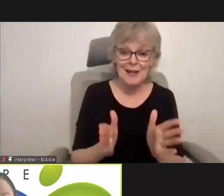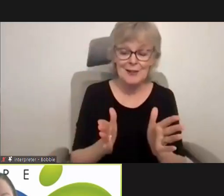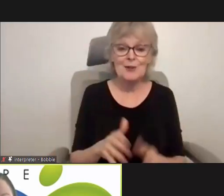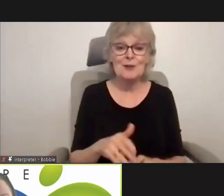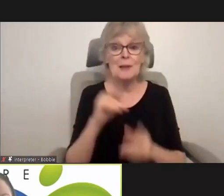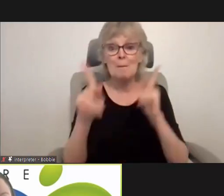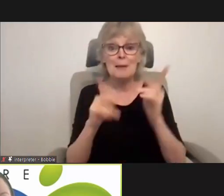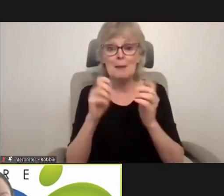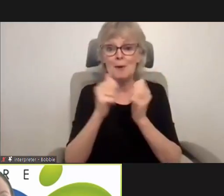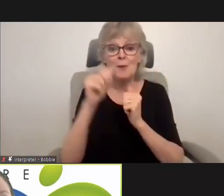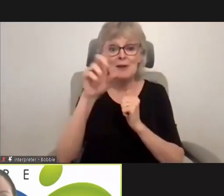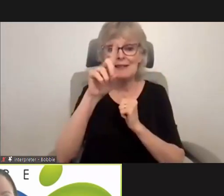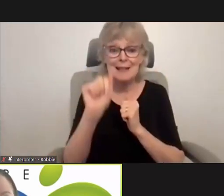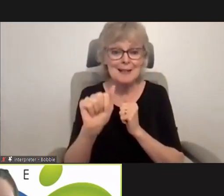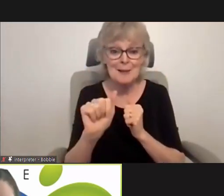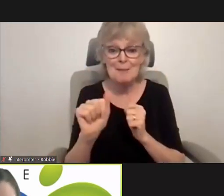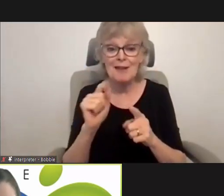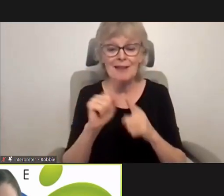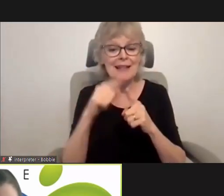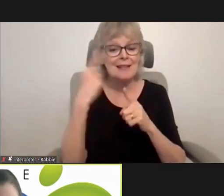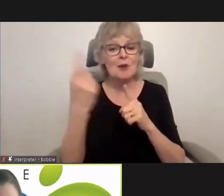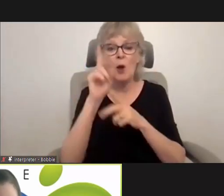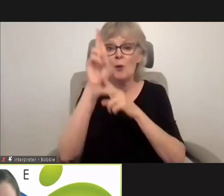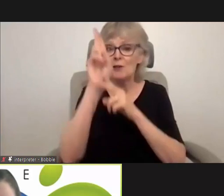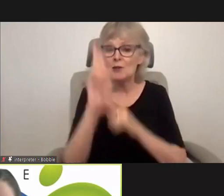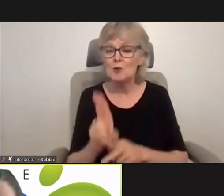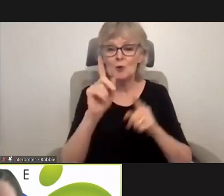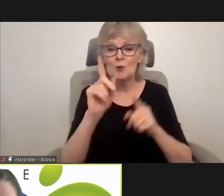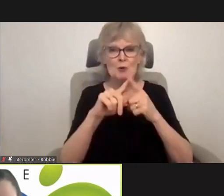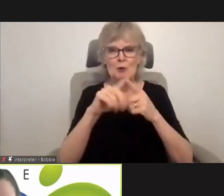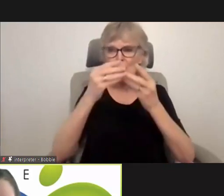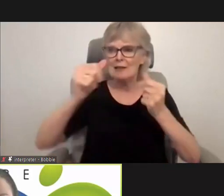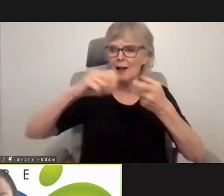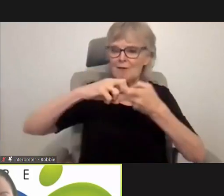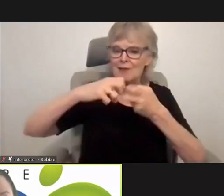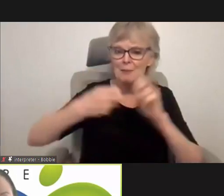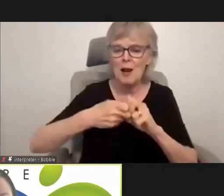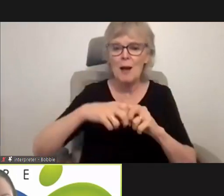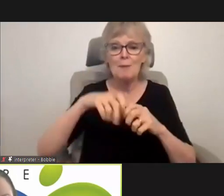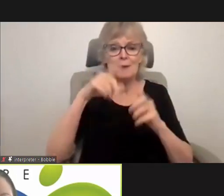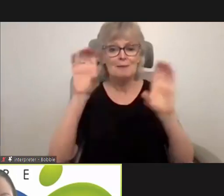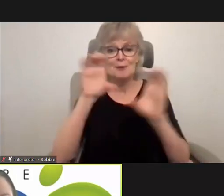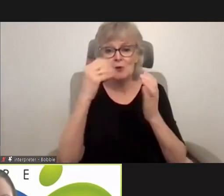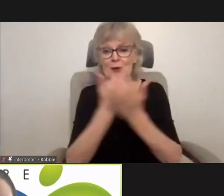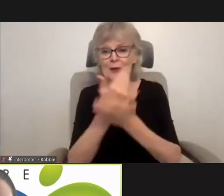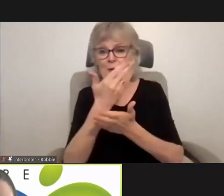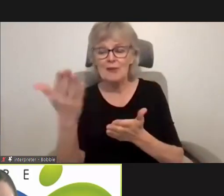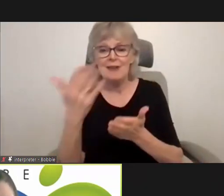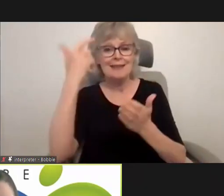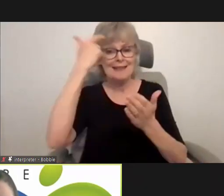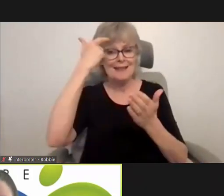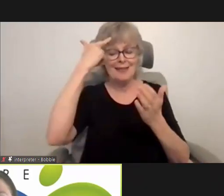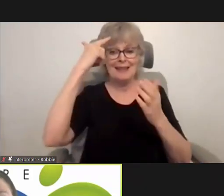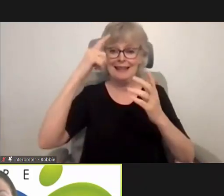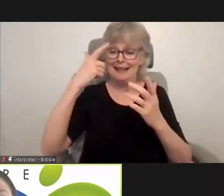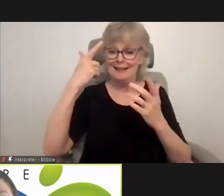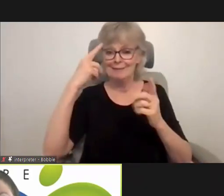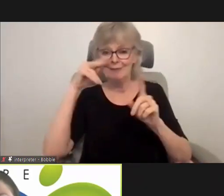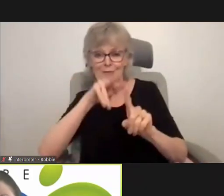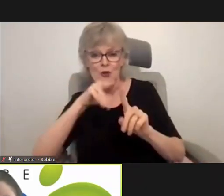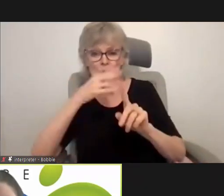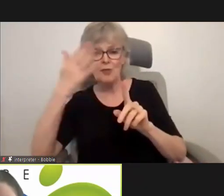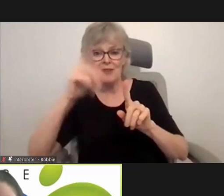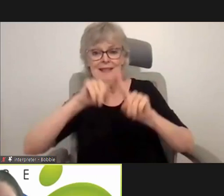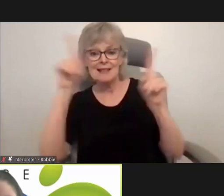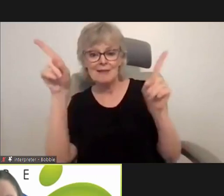with disabilities, we're used to problem solving. We're used to blazing new trails. We're used to thinking outside of the box and finding a way where